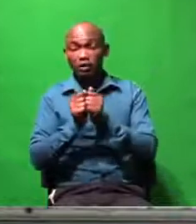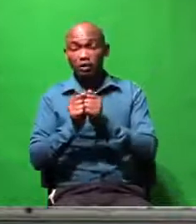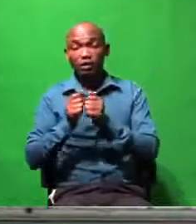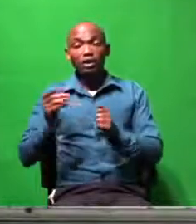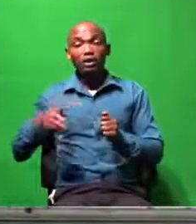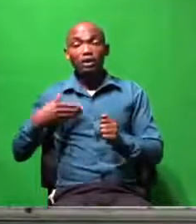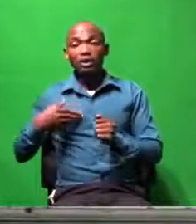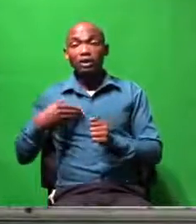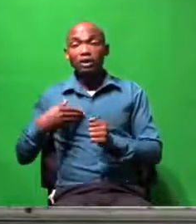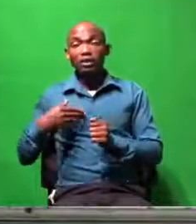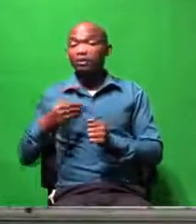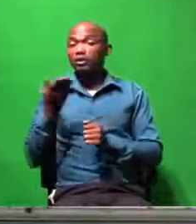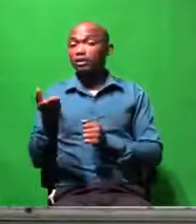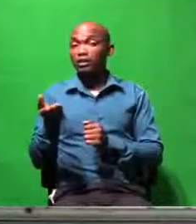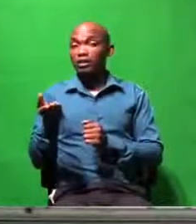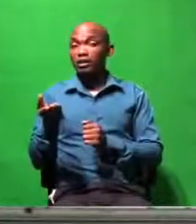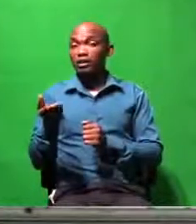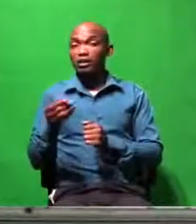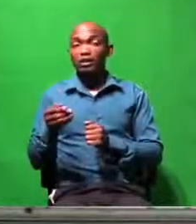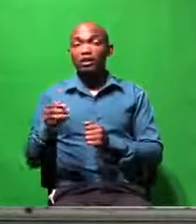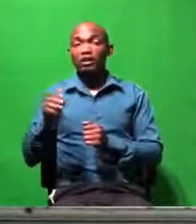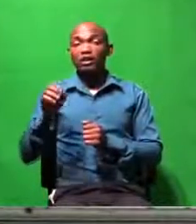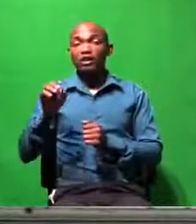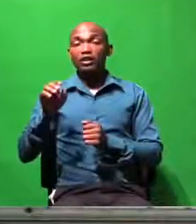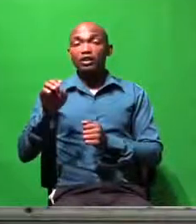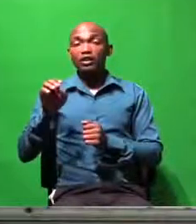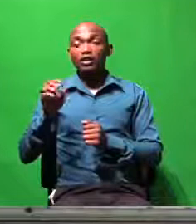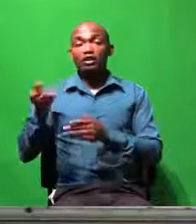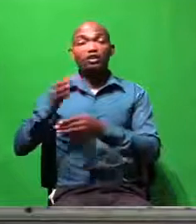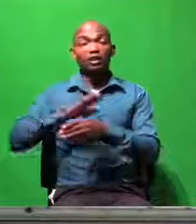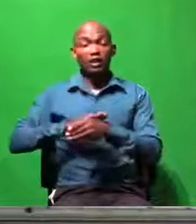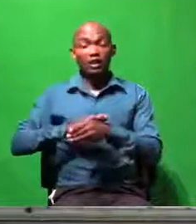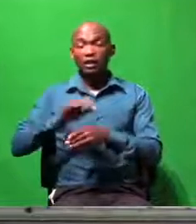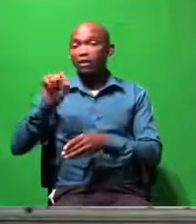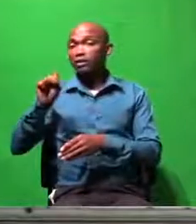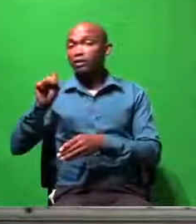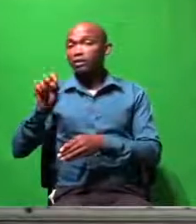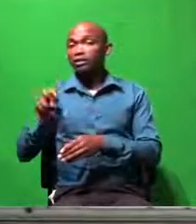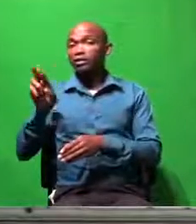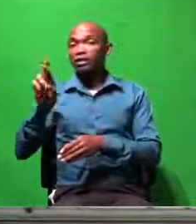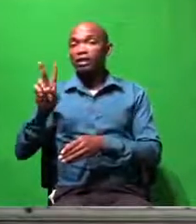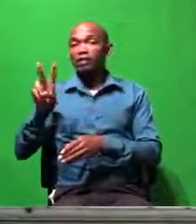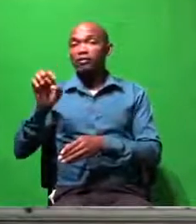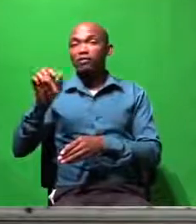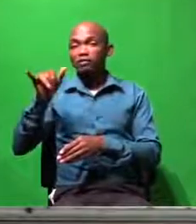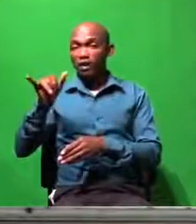on there, so that you can deal with the engineering survey. Also, if